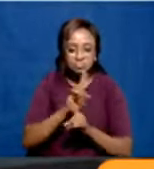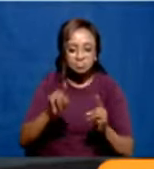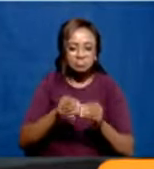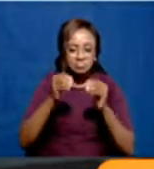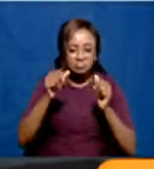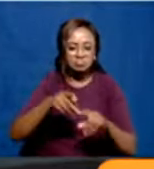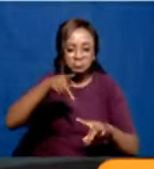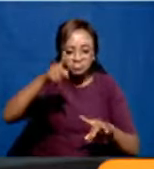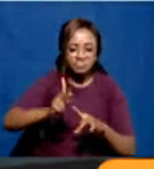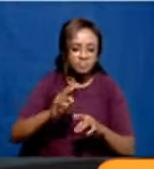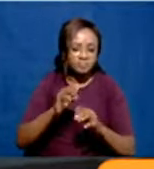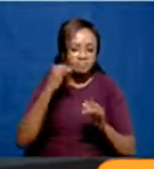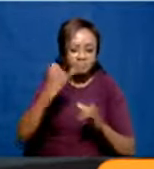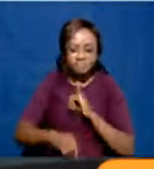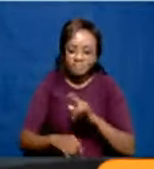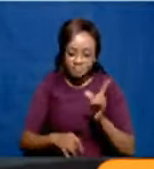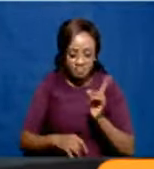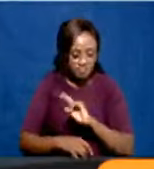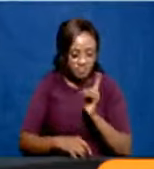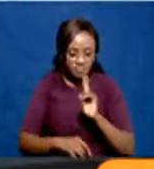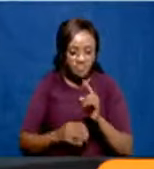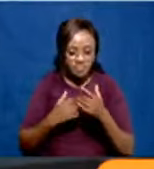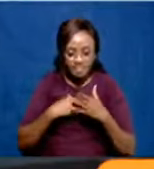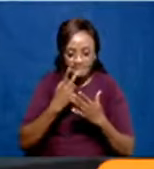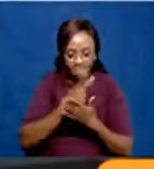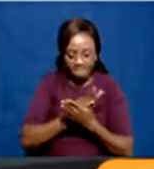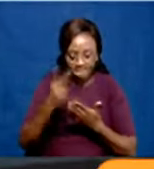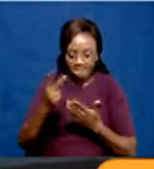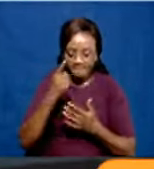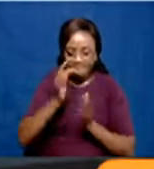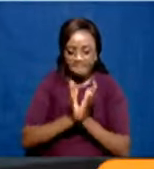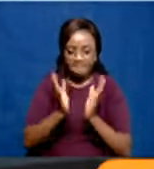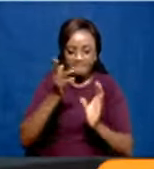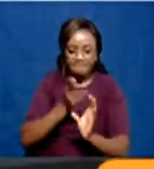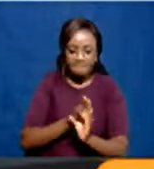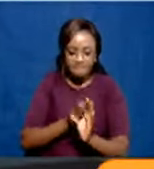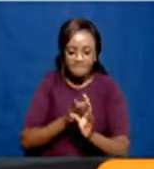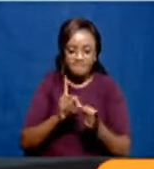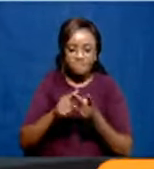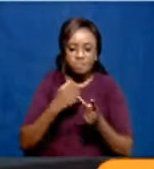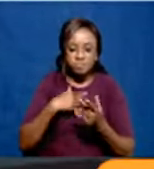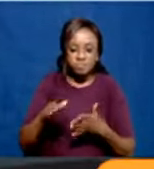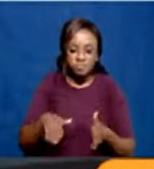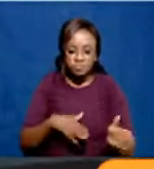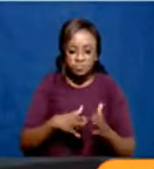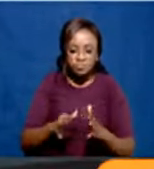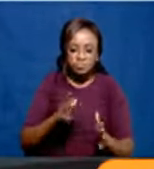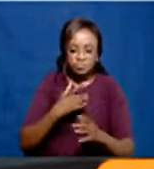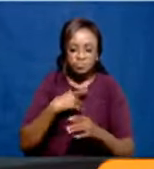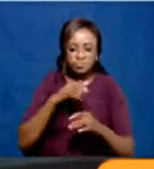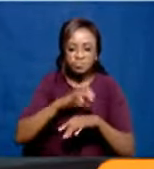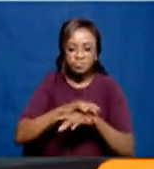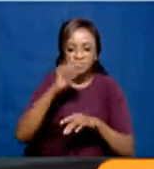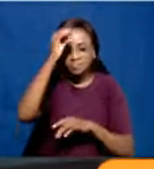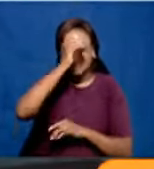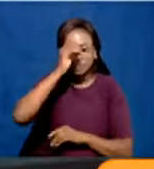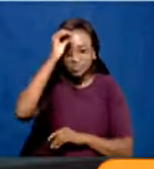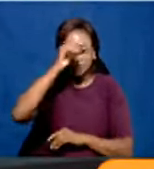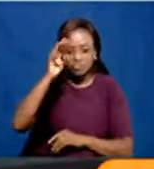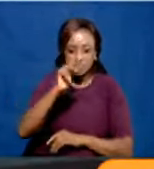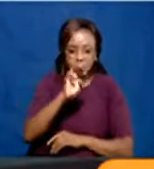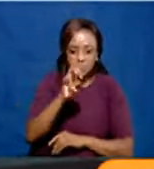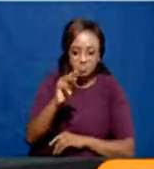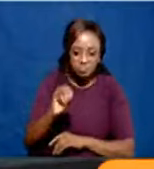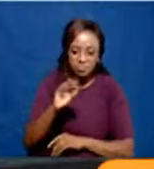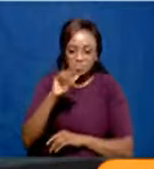speak. We have got 2 weeks of public participation. We have got room to be able to get memoranda and opinions and views